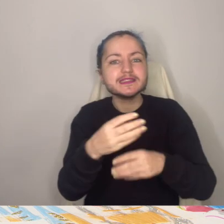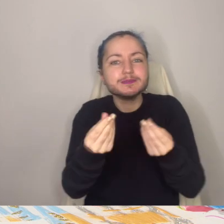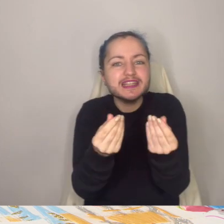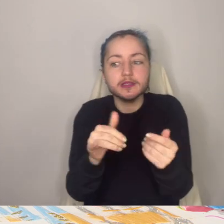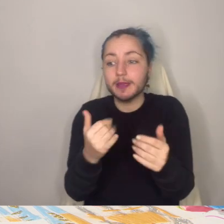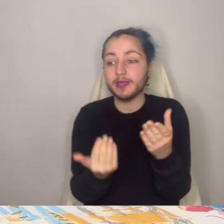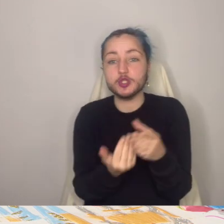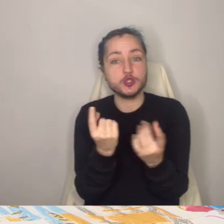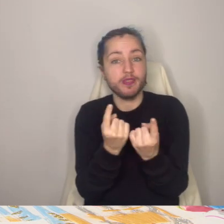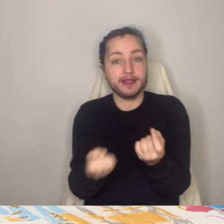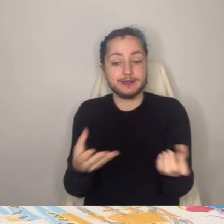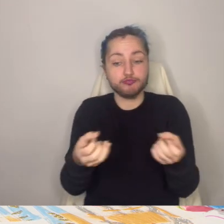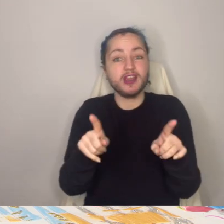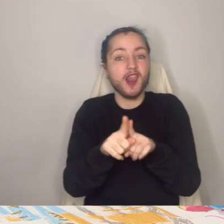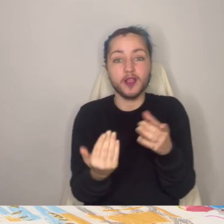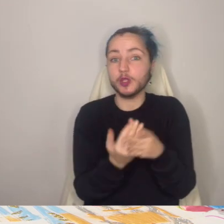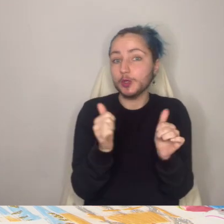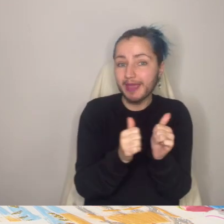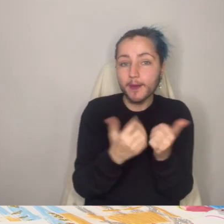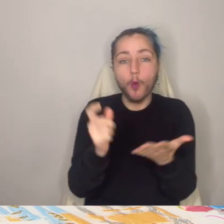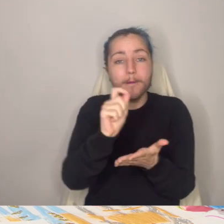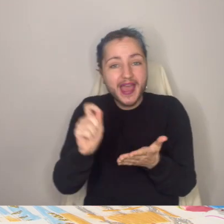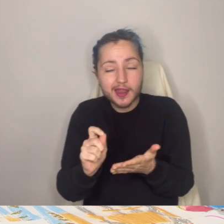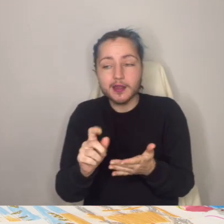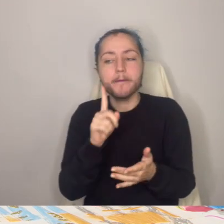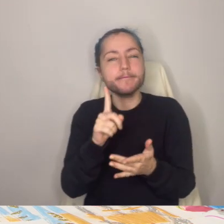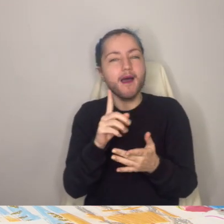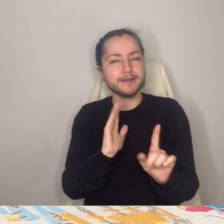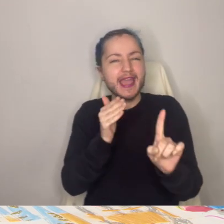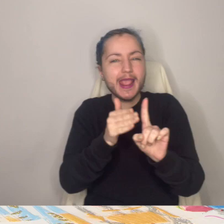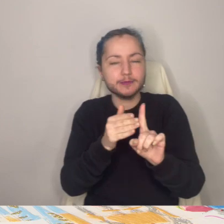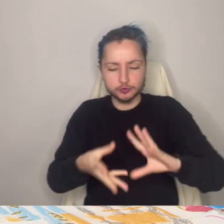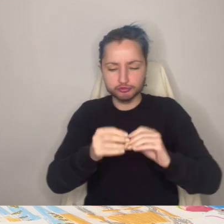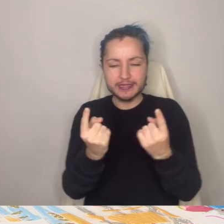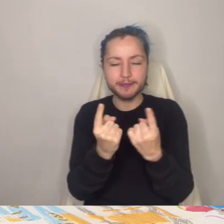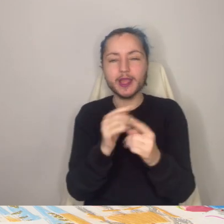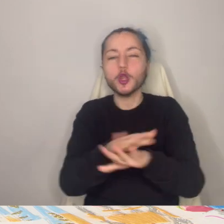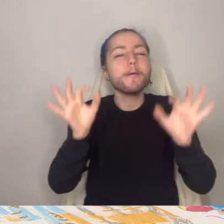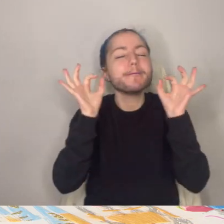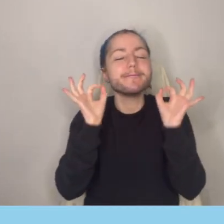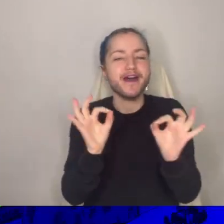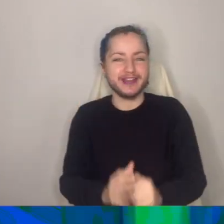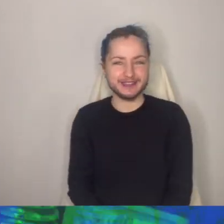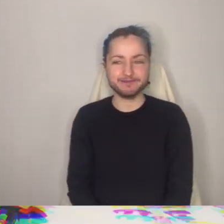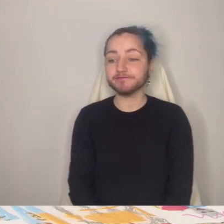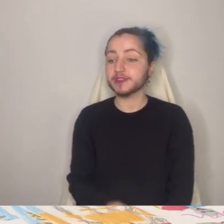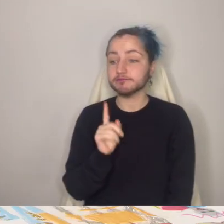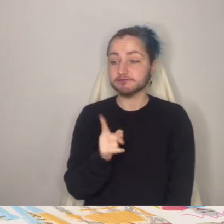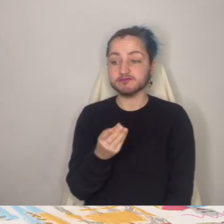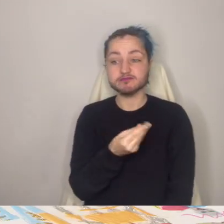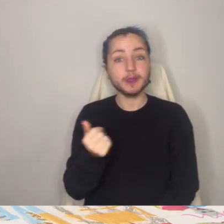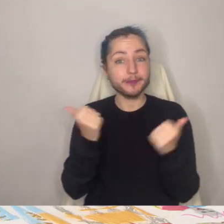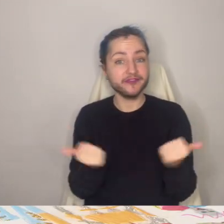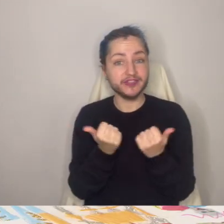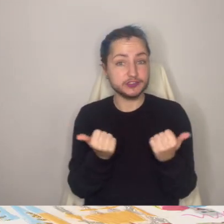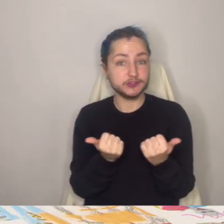new elements like pens and a fresh piece of paper, but really trying to craft them in a way that isn't perfect. So these are some of